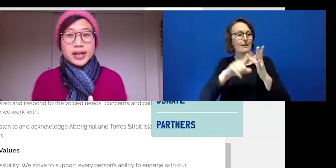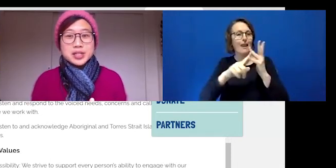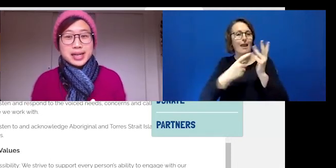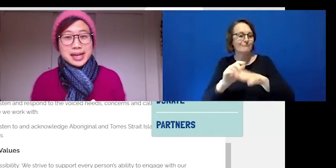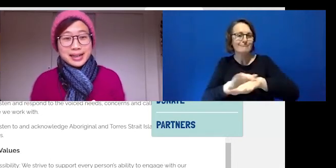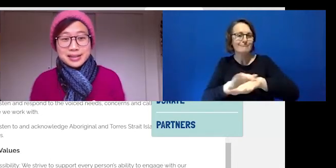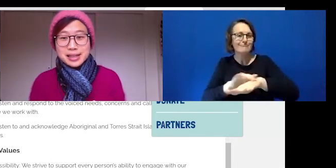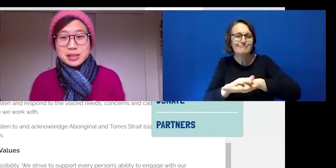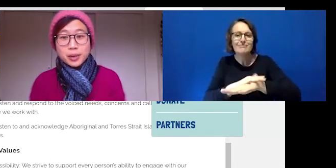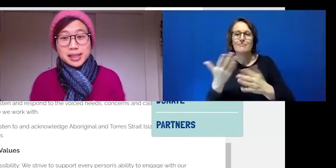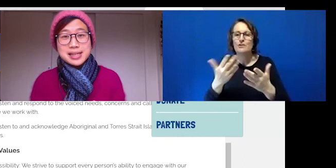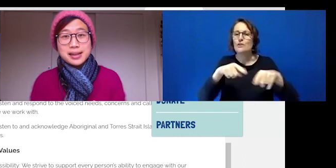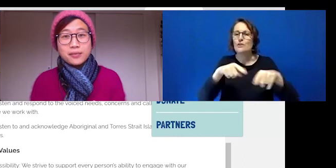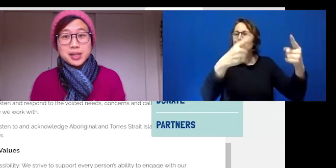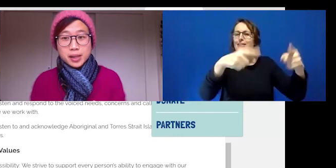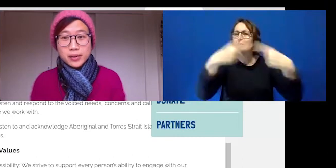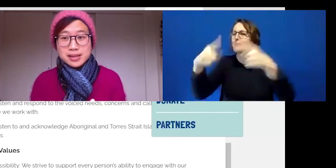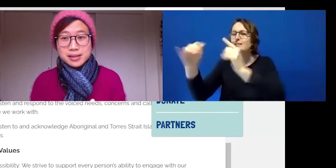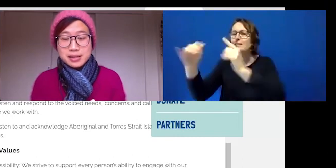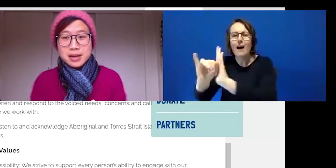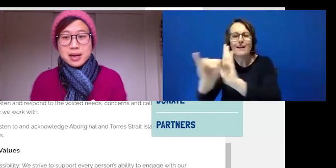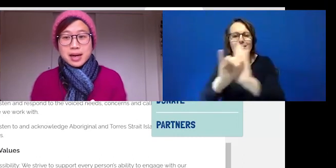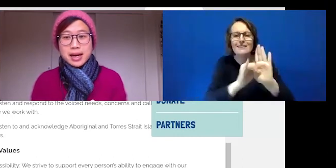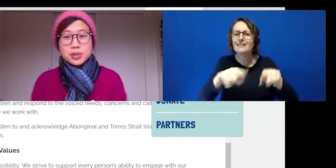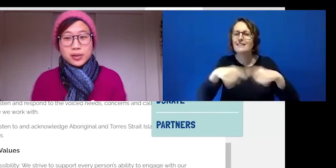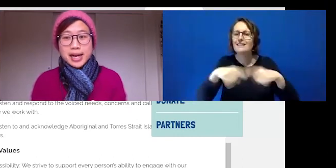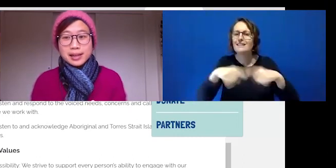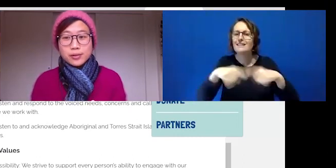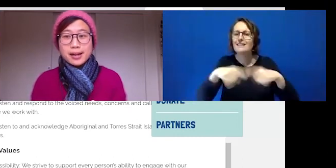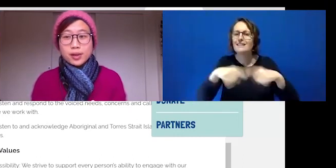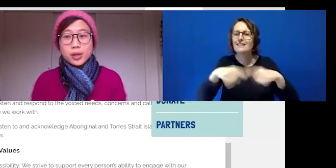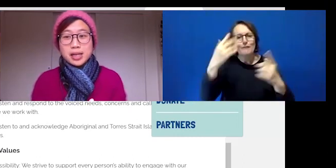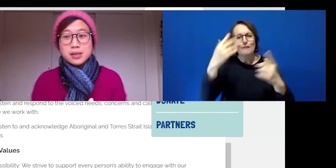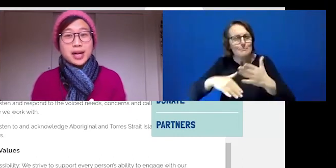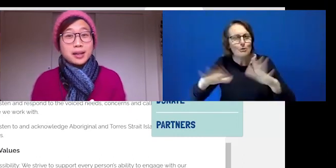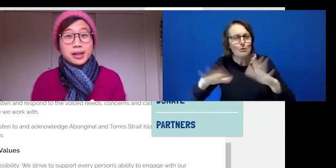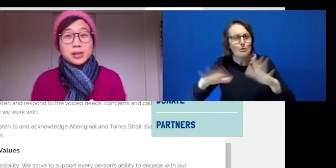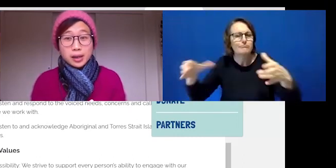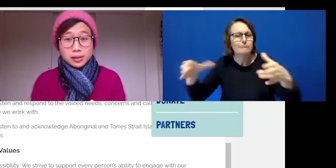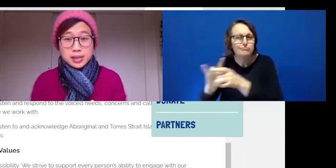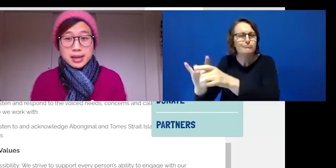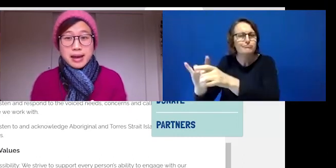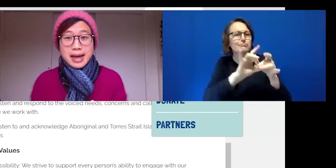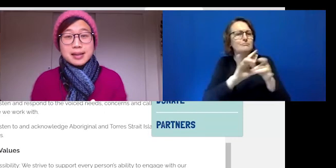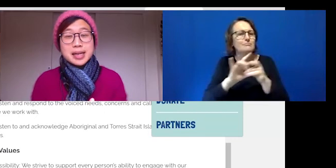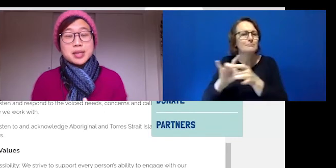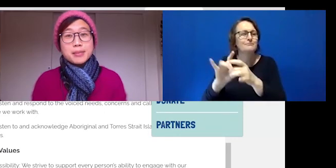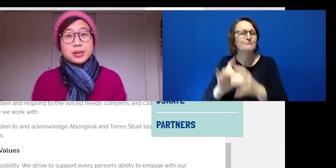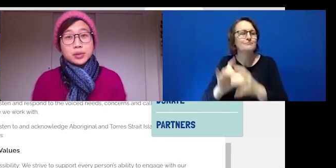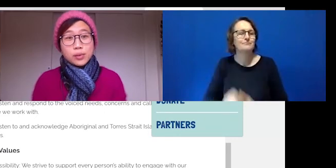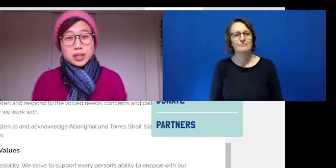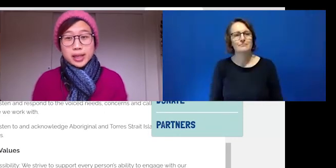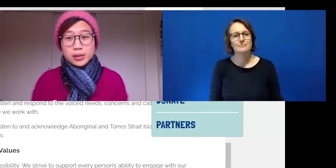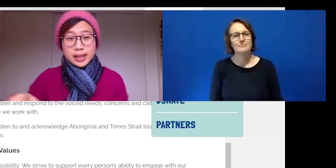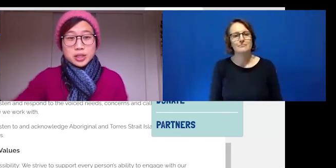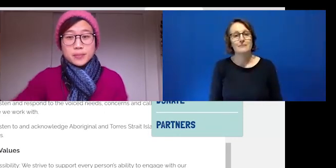of racialized identities, bodies, and lived experiences to unite creative communities of color in our struggles. At the same time, I